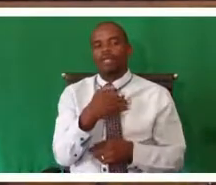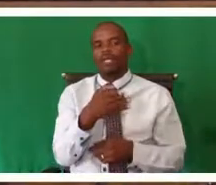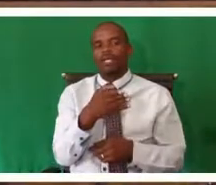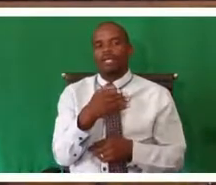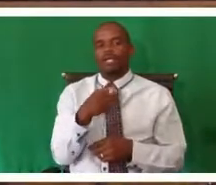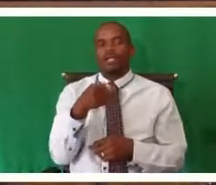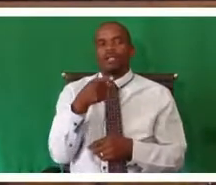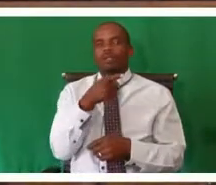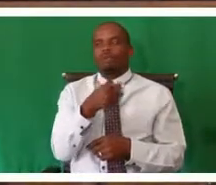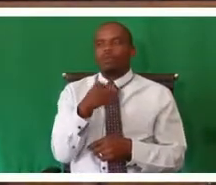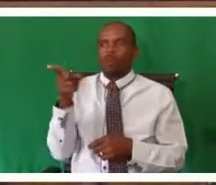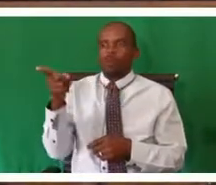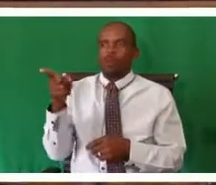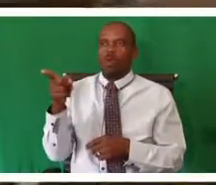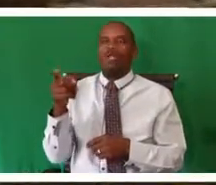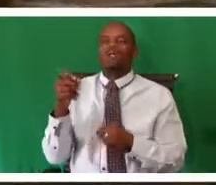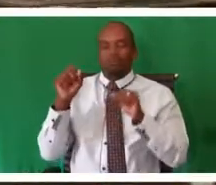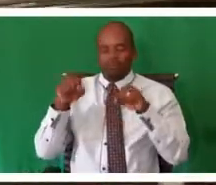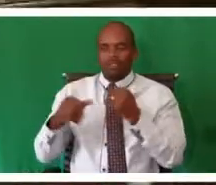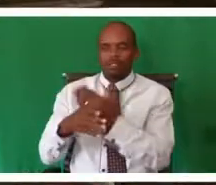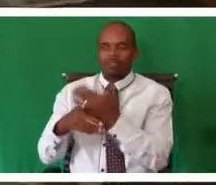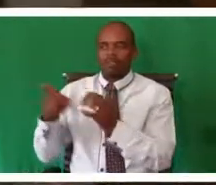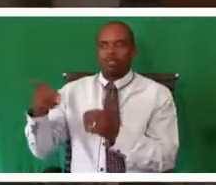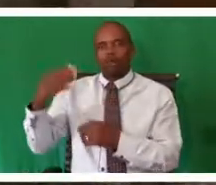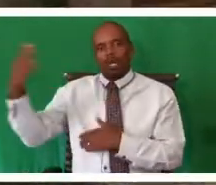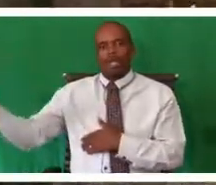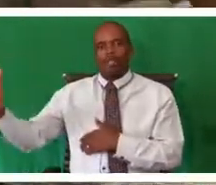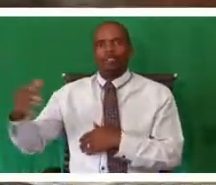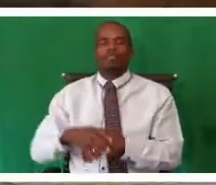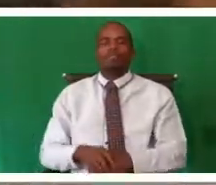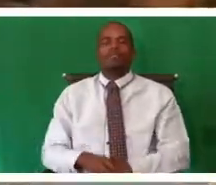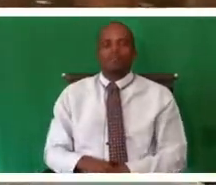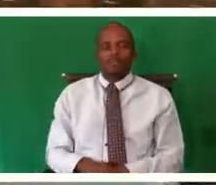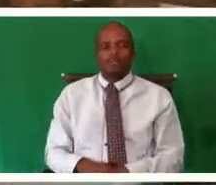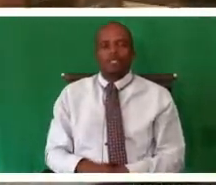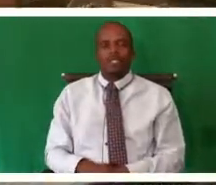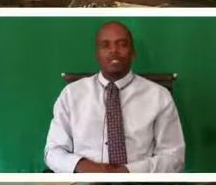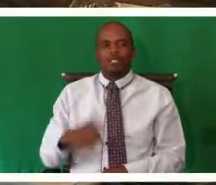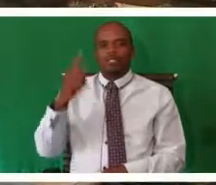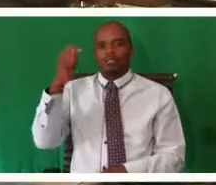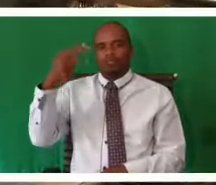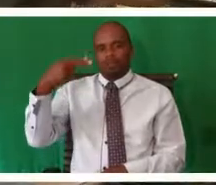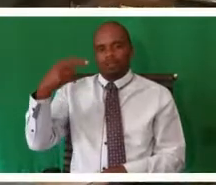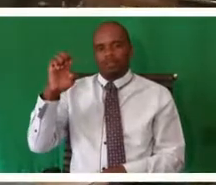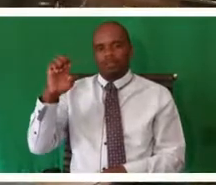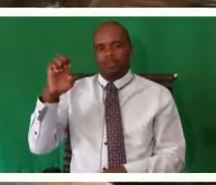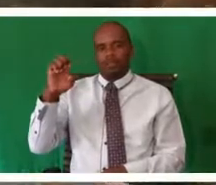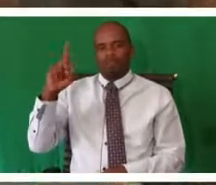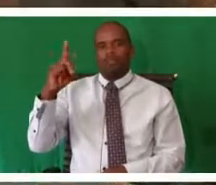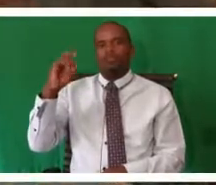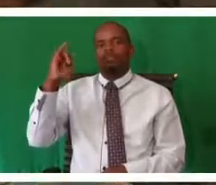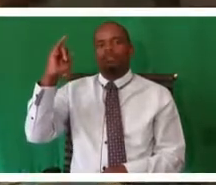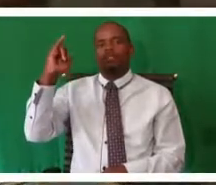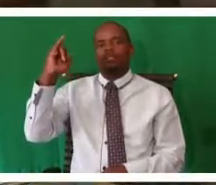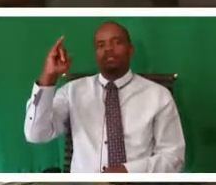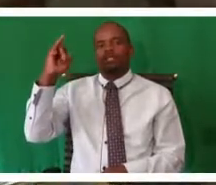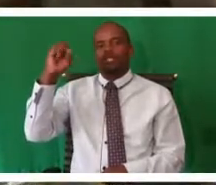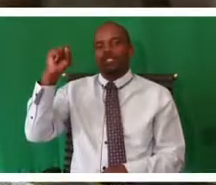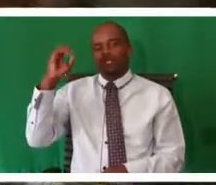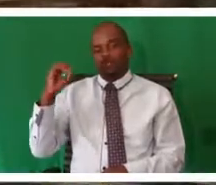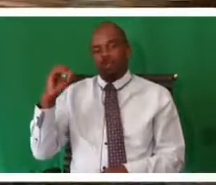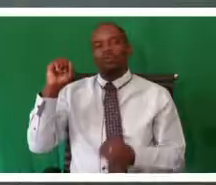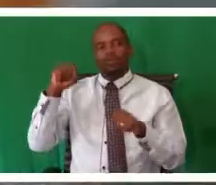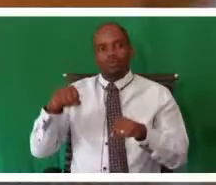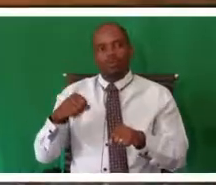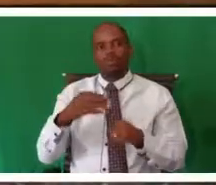use the other microphone on the right there. Tsidiso Mahlwane, you can also approach the microphone there because